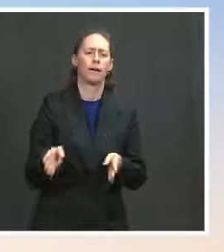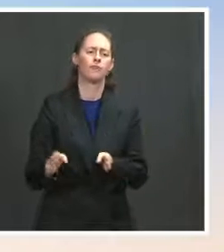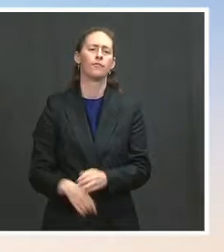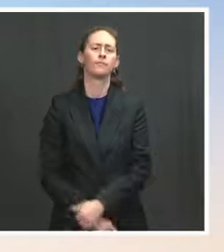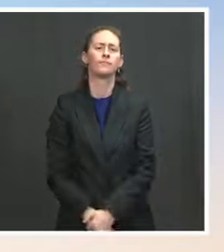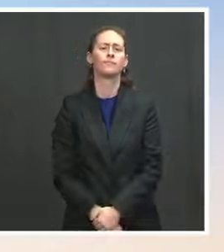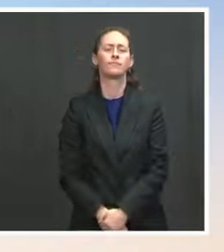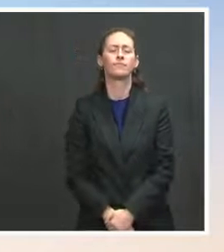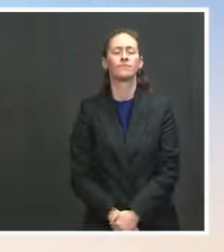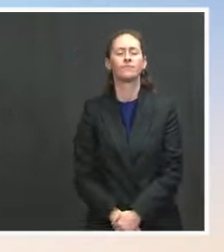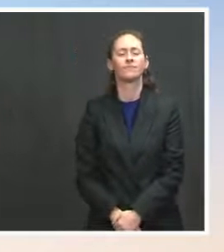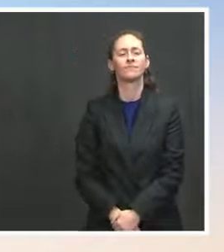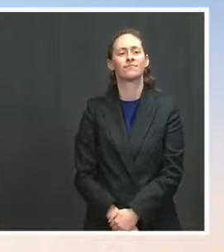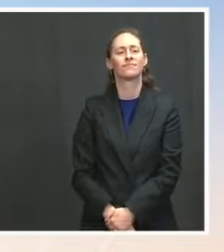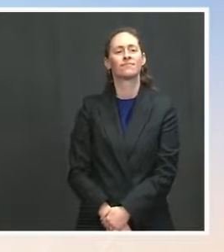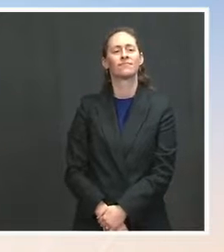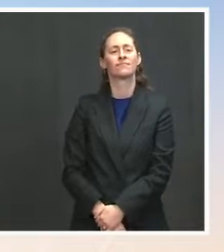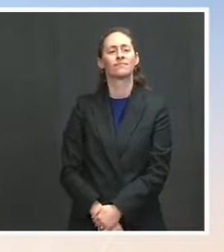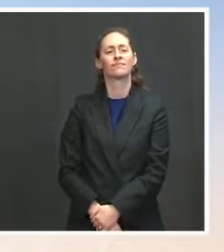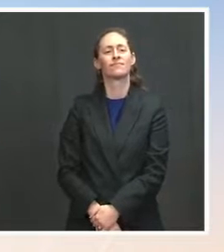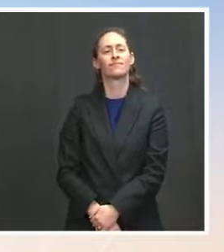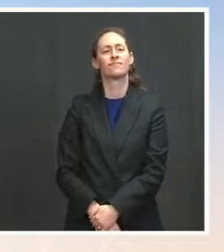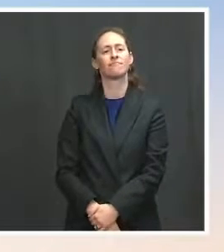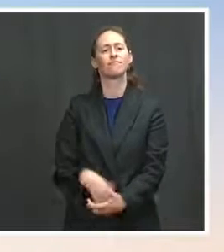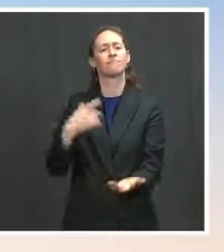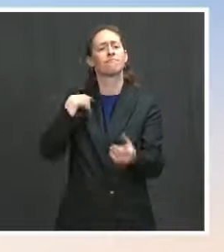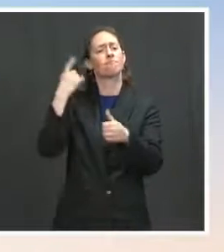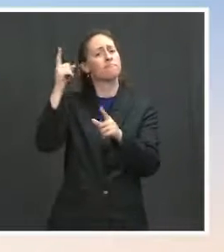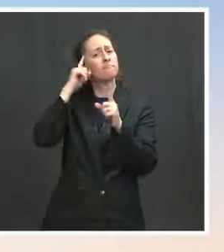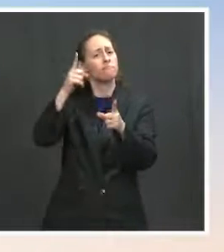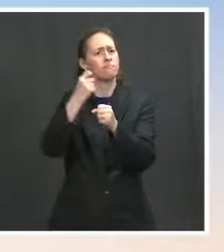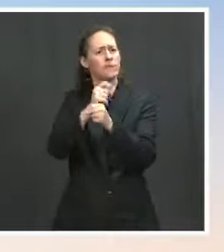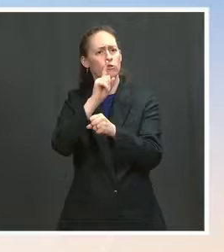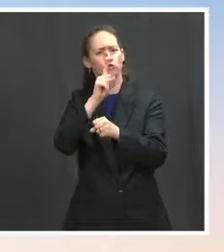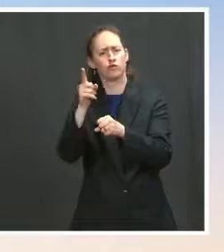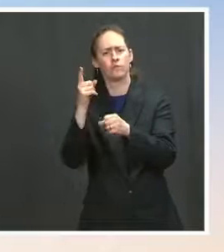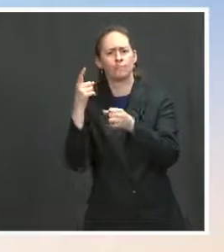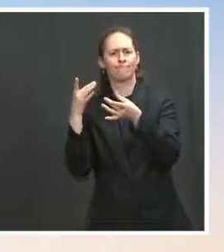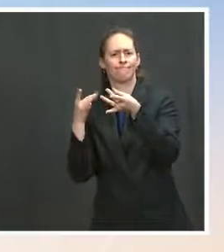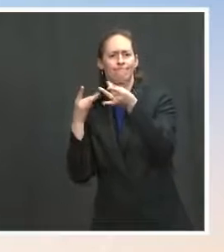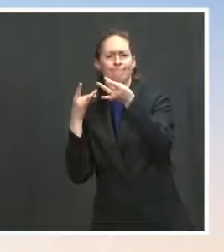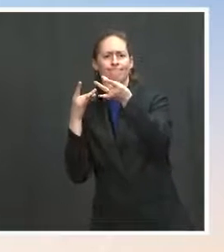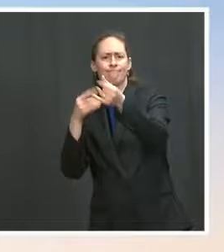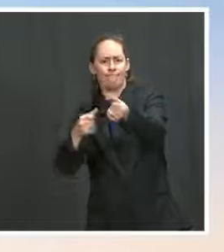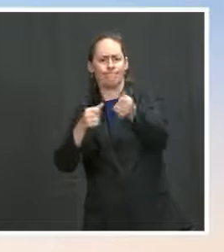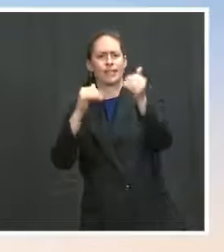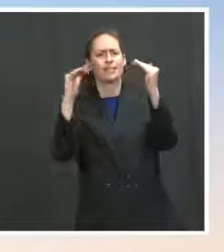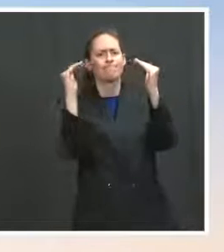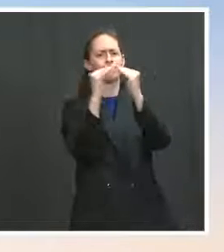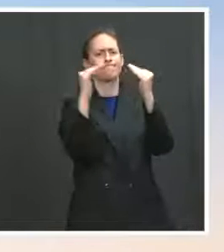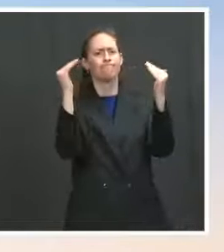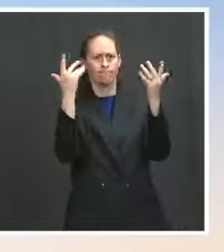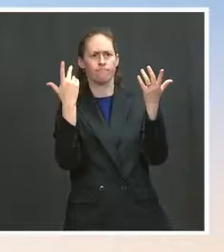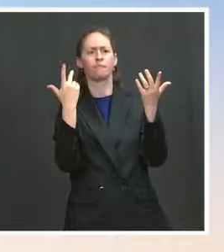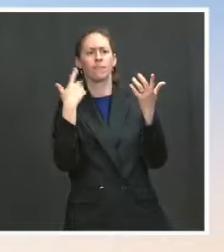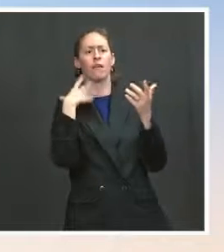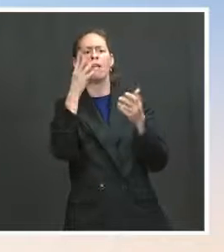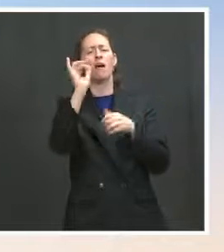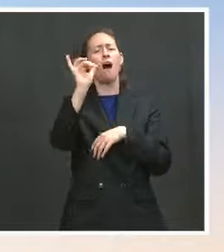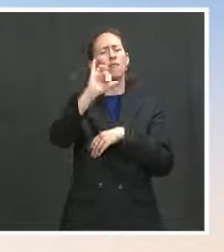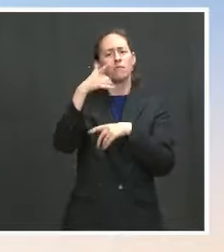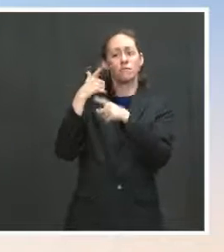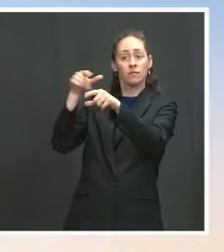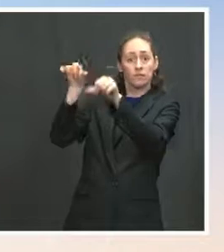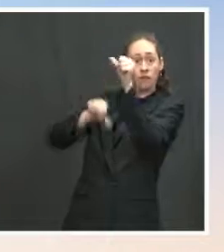ensuring vaccines are delivered in a way that is efficient and equitable and follows the latest science and public health data. 2, providing vaccines for